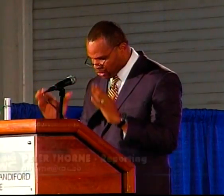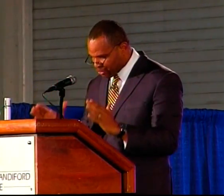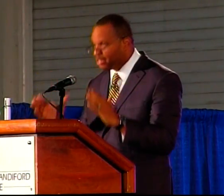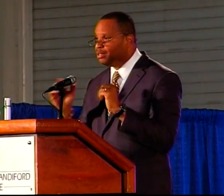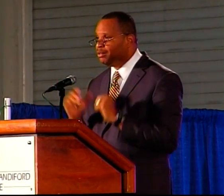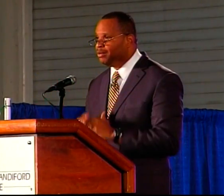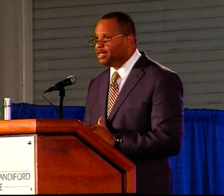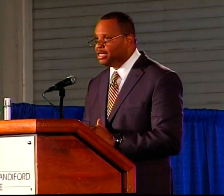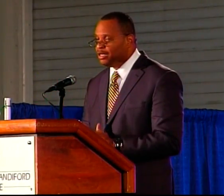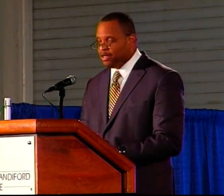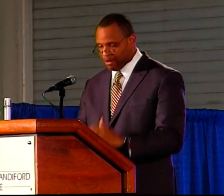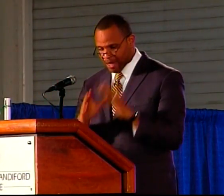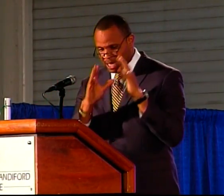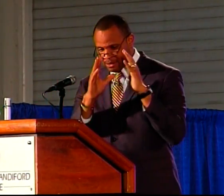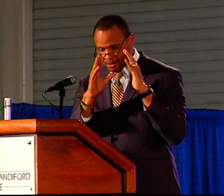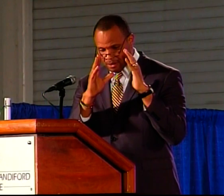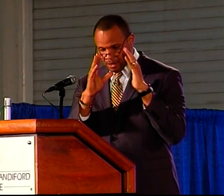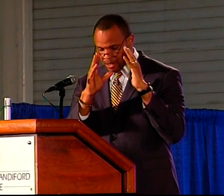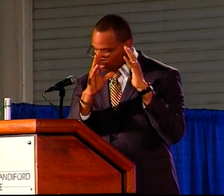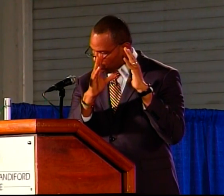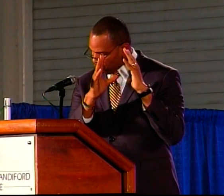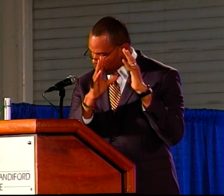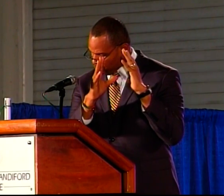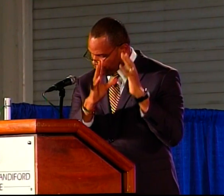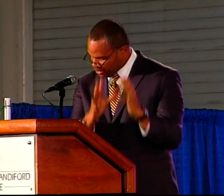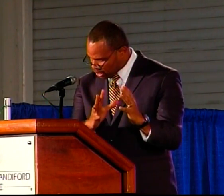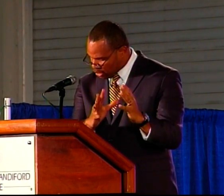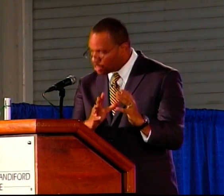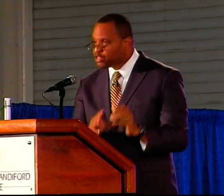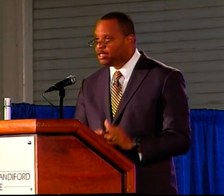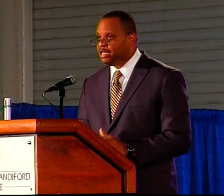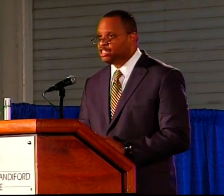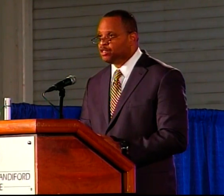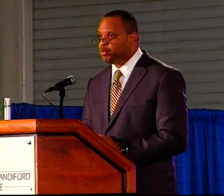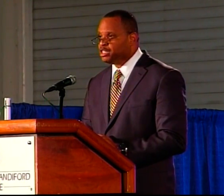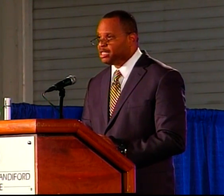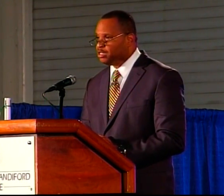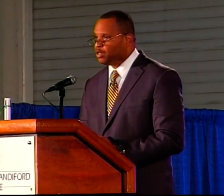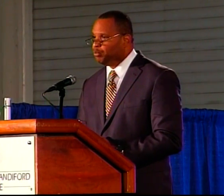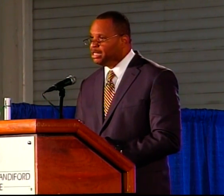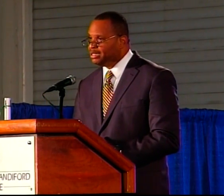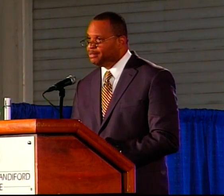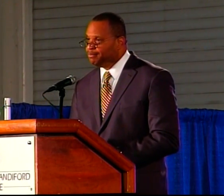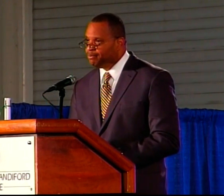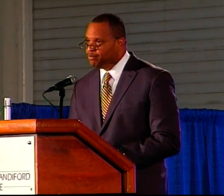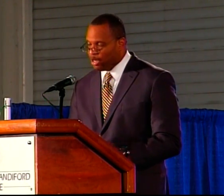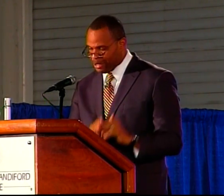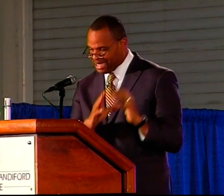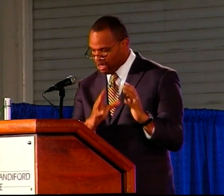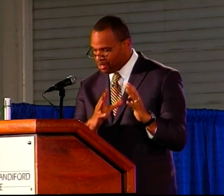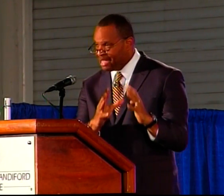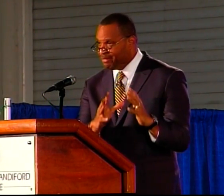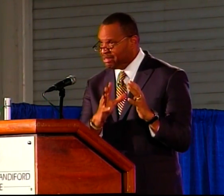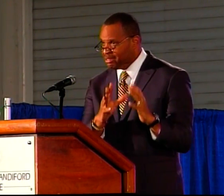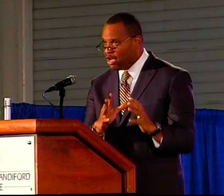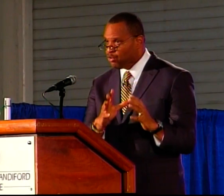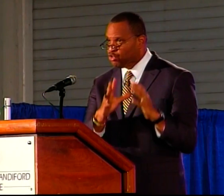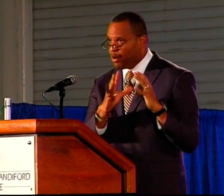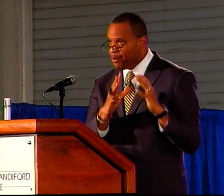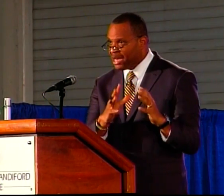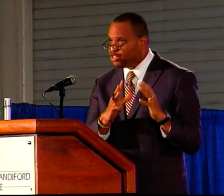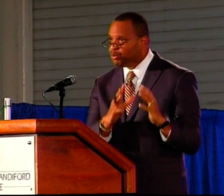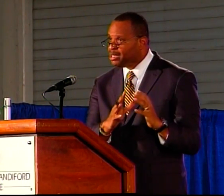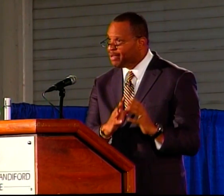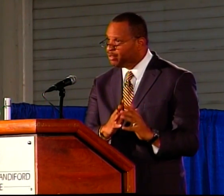absolutely critical that the fiscal consolidation project is completed, that we get our deficit down